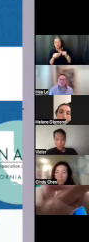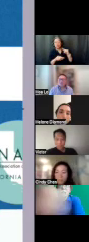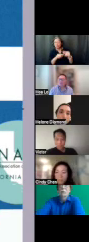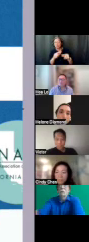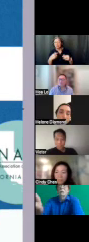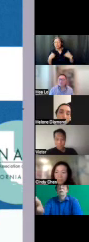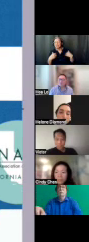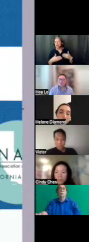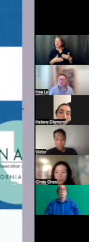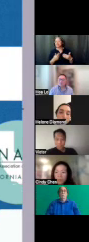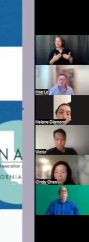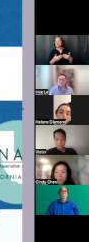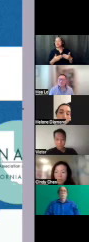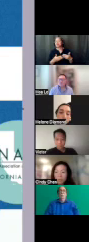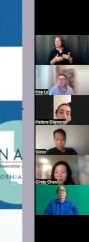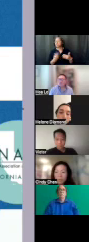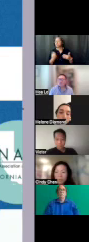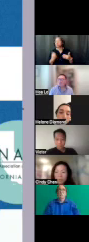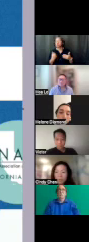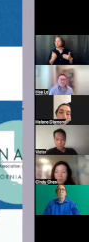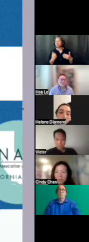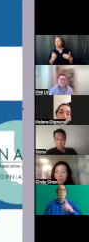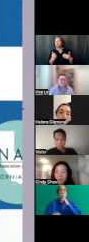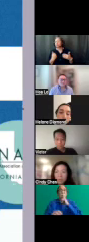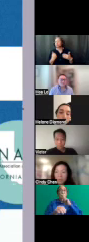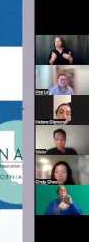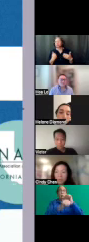maybe not accept, but certainly work within